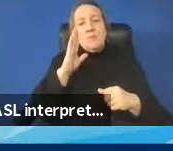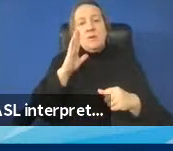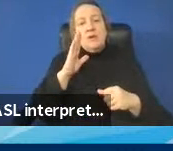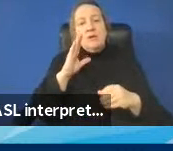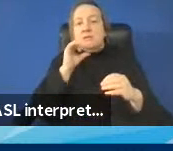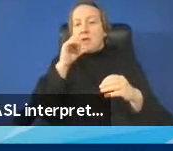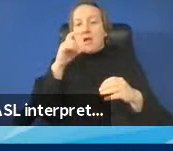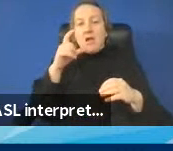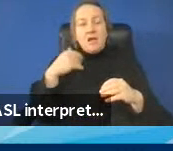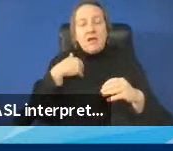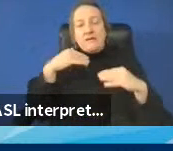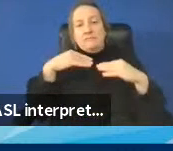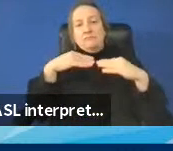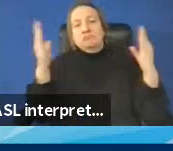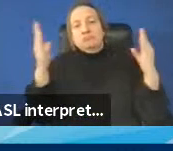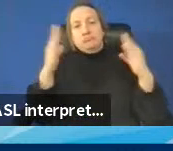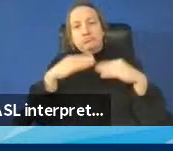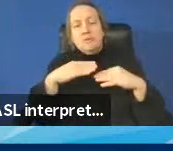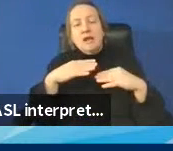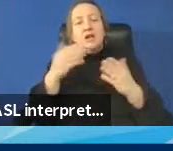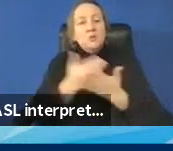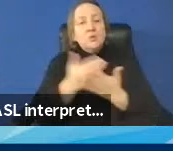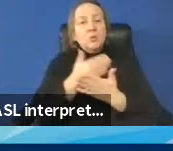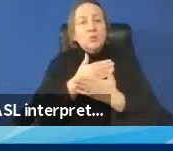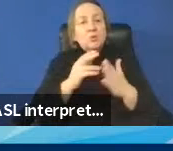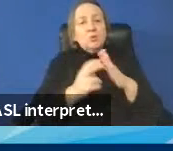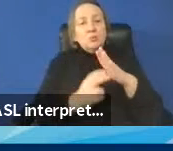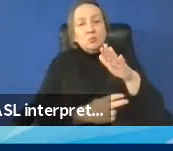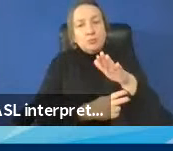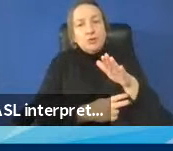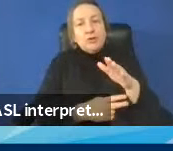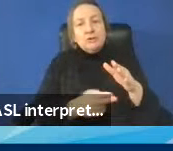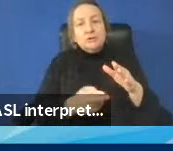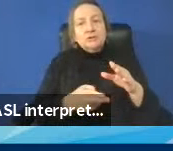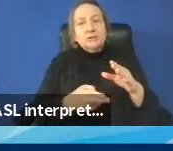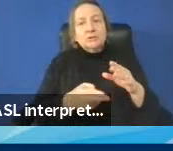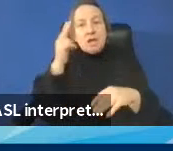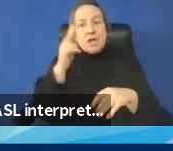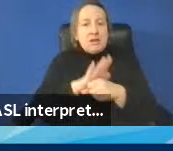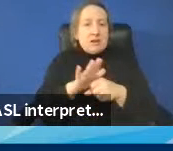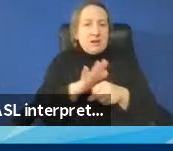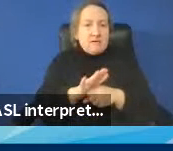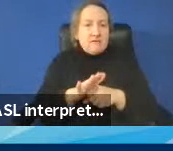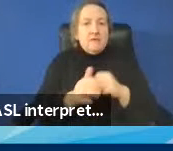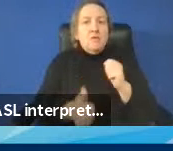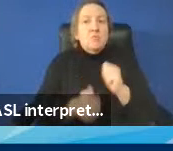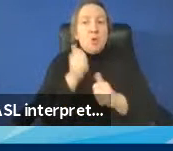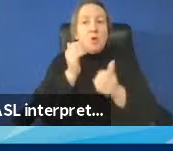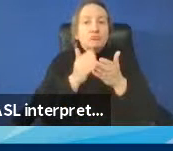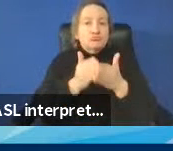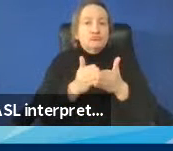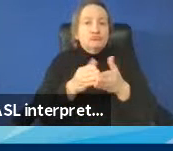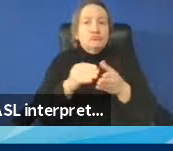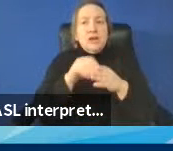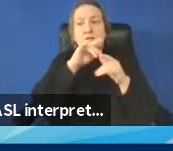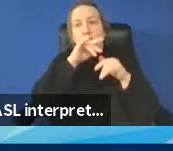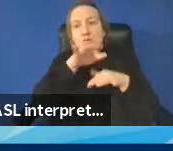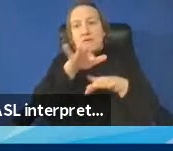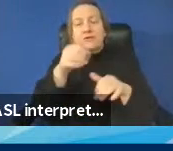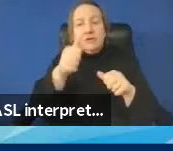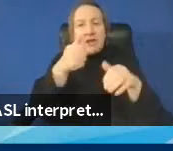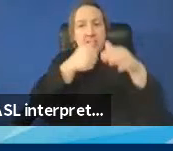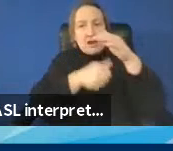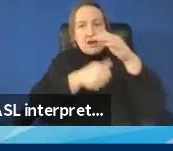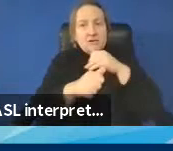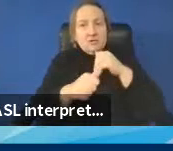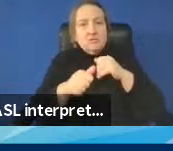span, and the new bridge is at a height that would allow most of the vessels in the river to be able to go underneath